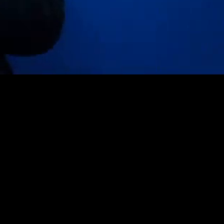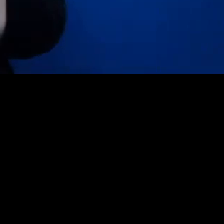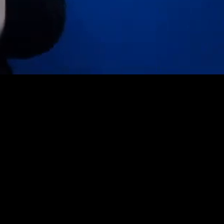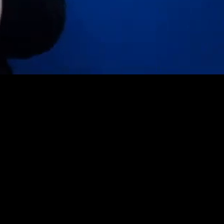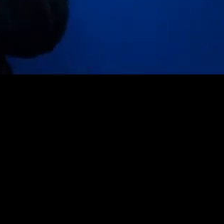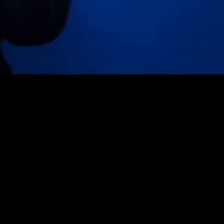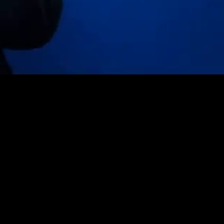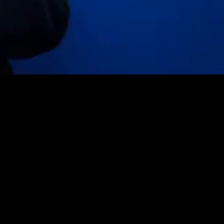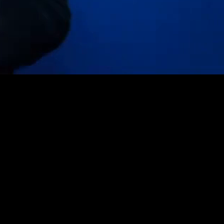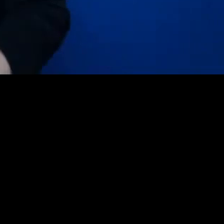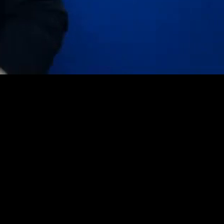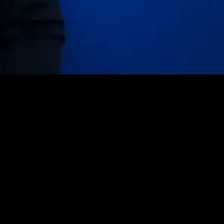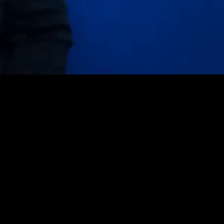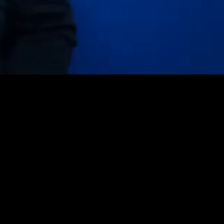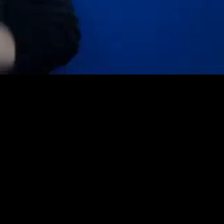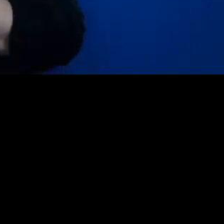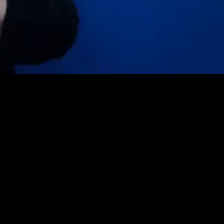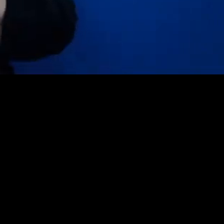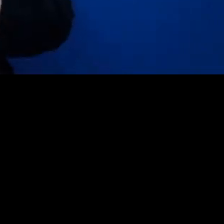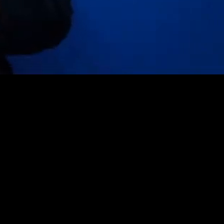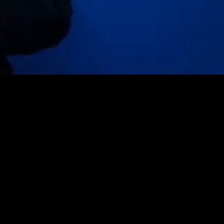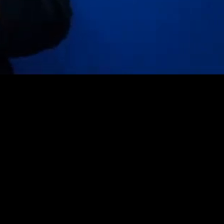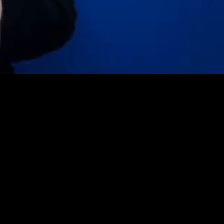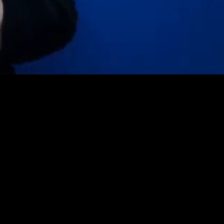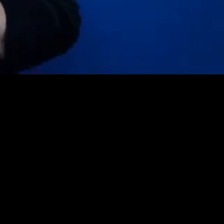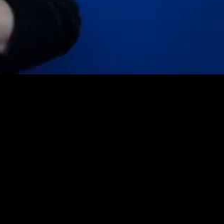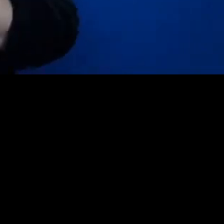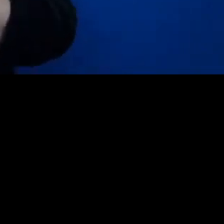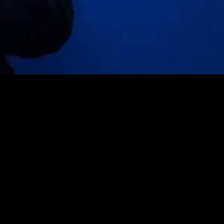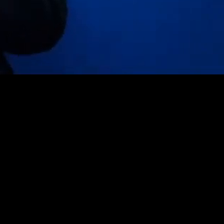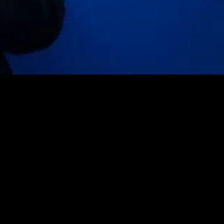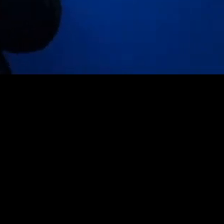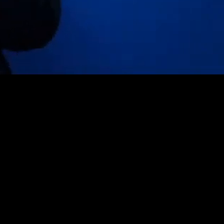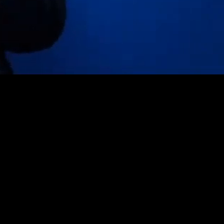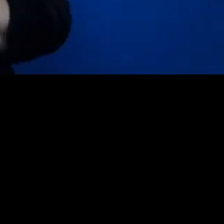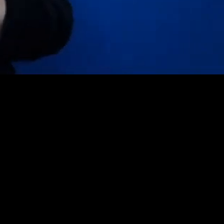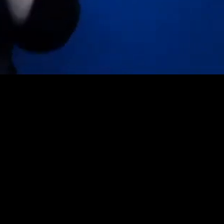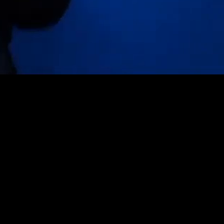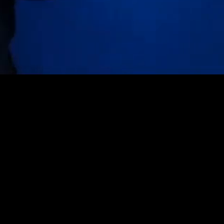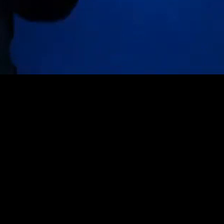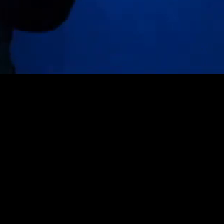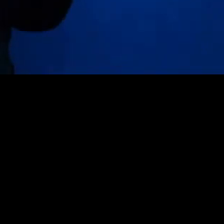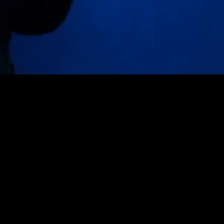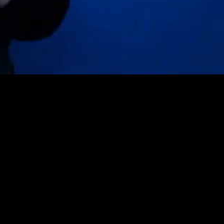fit for them. And we talk about that in our exhibition,